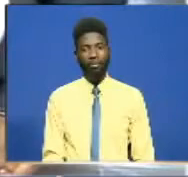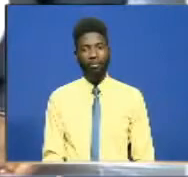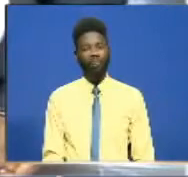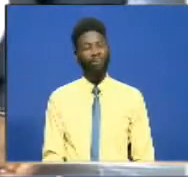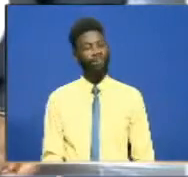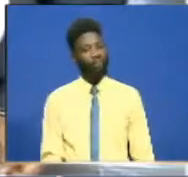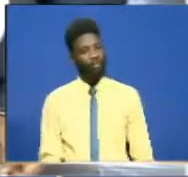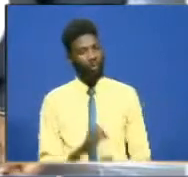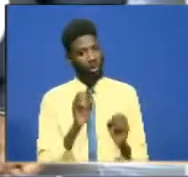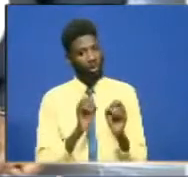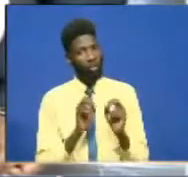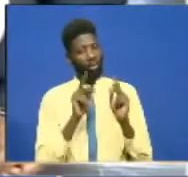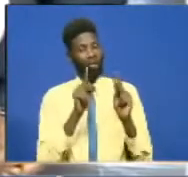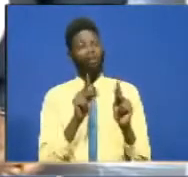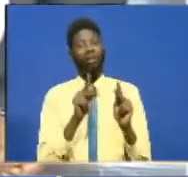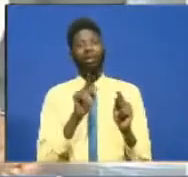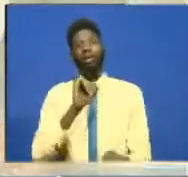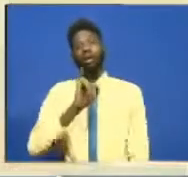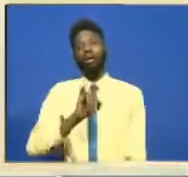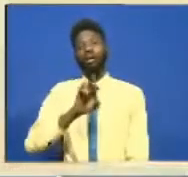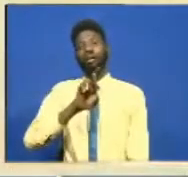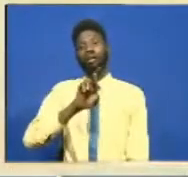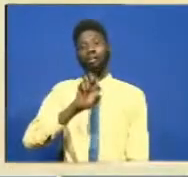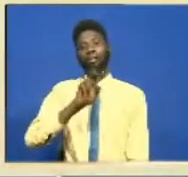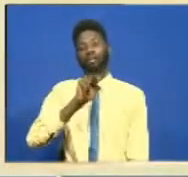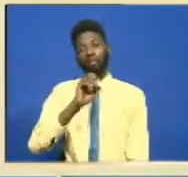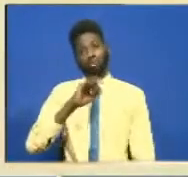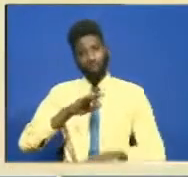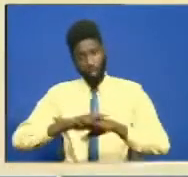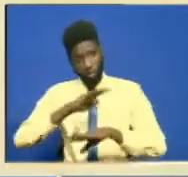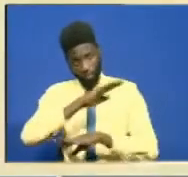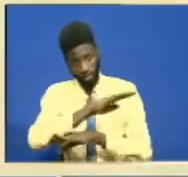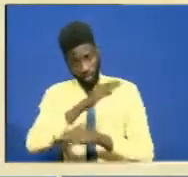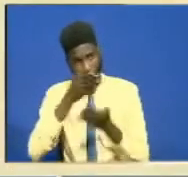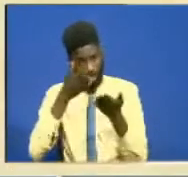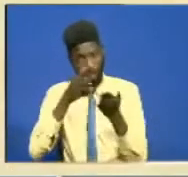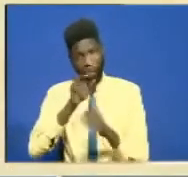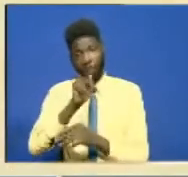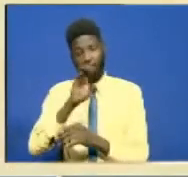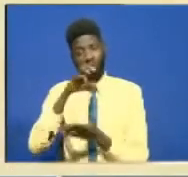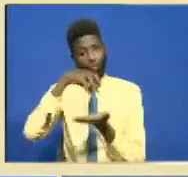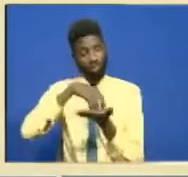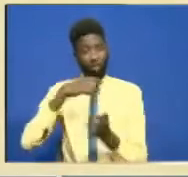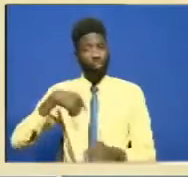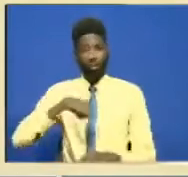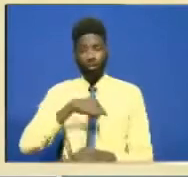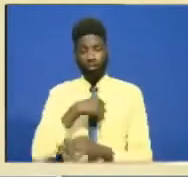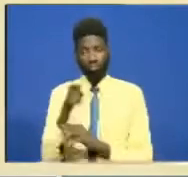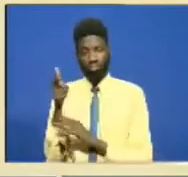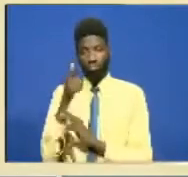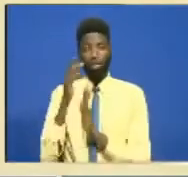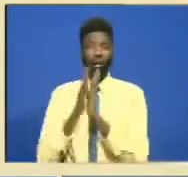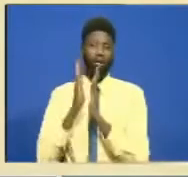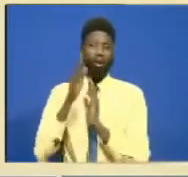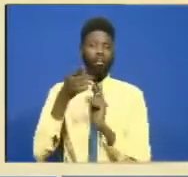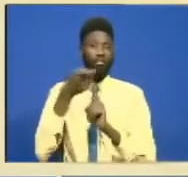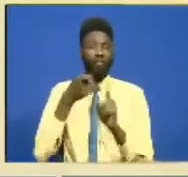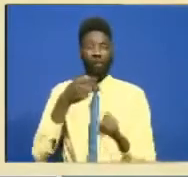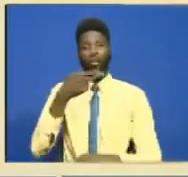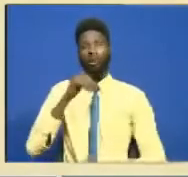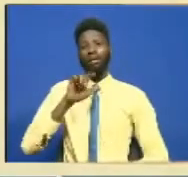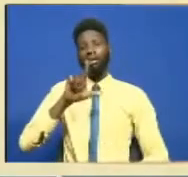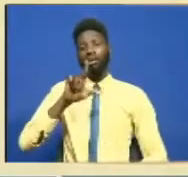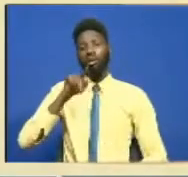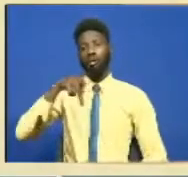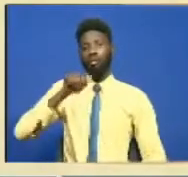All right, Muchuma, good afternoon there back in studio. And as we're coming to you live, like you said, from the Hill Park Hotel here in Nairobi, where